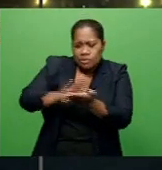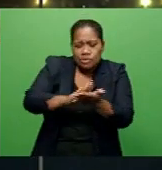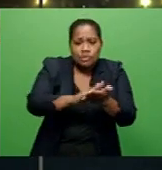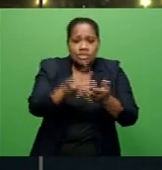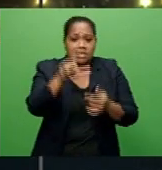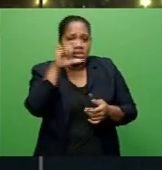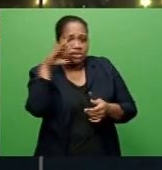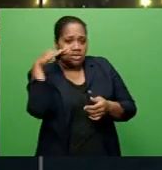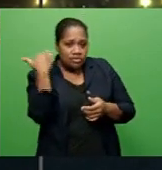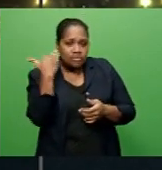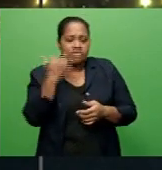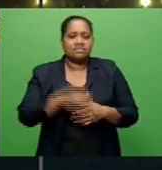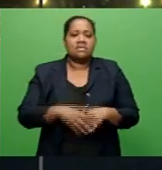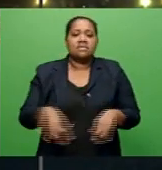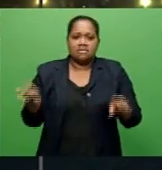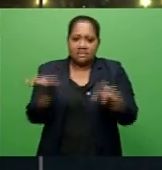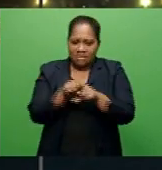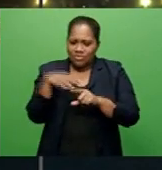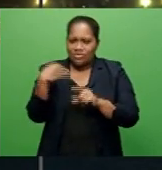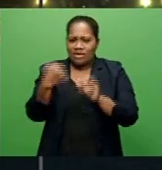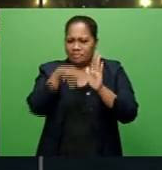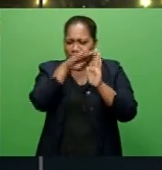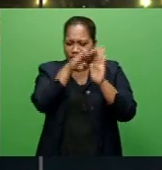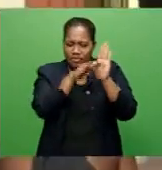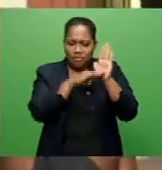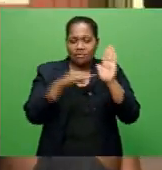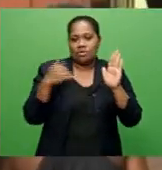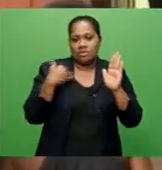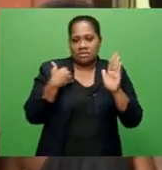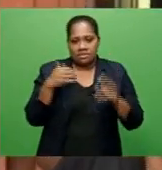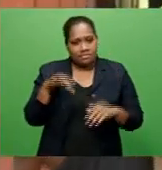put relevant health protocols in place. Jeshulal reports.